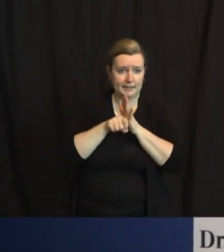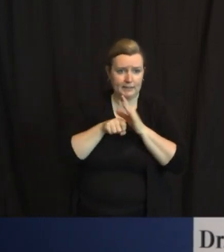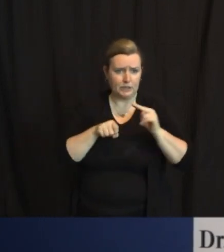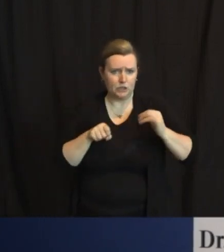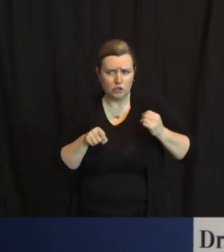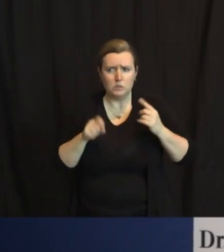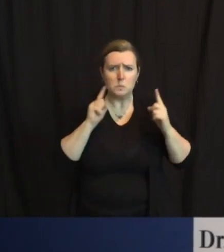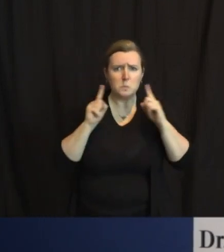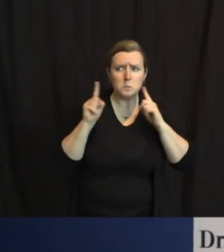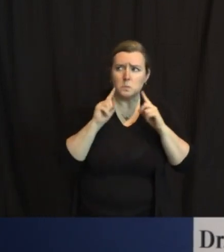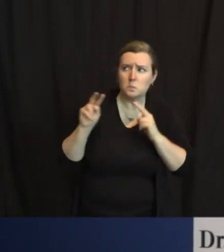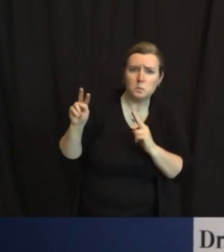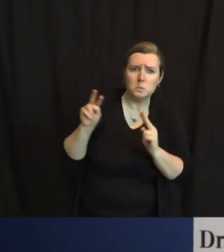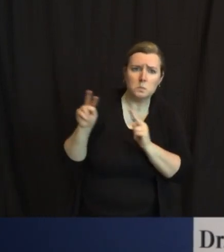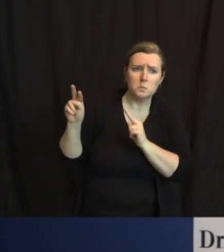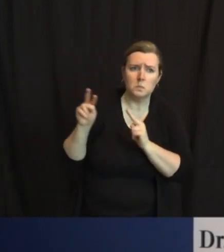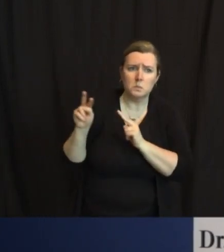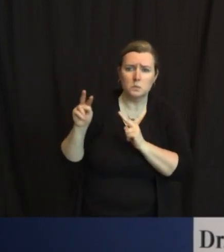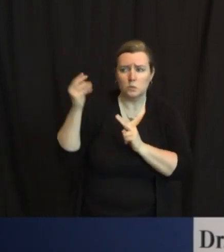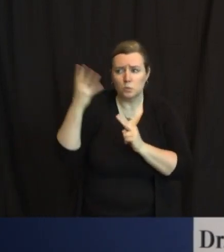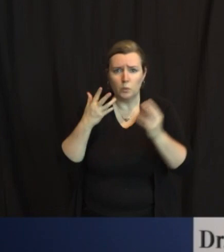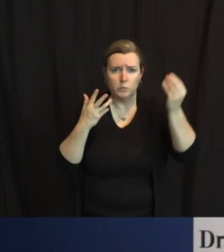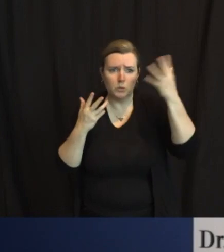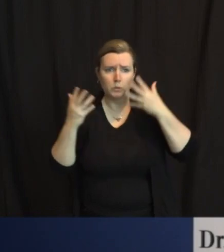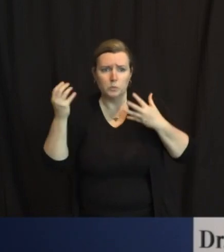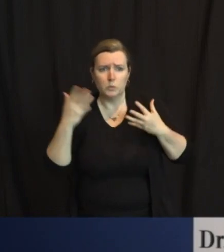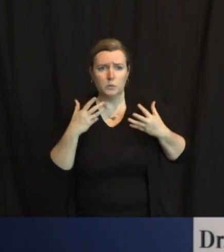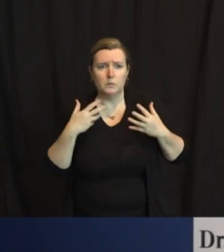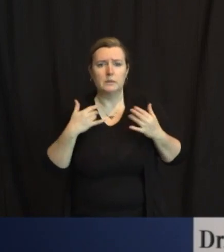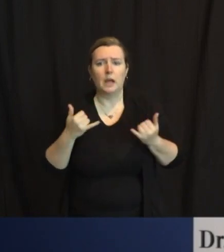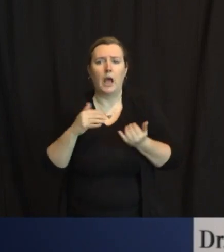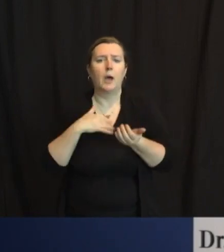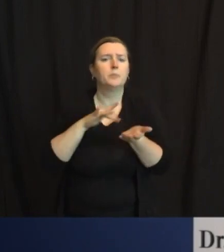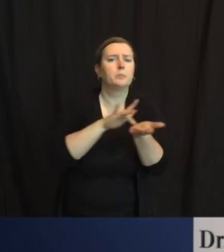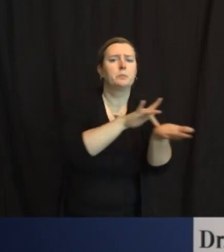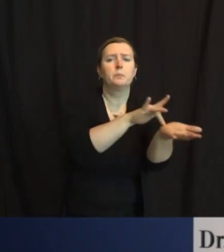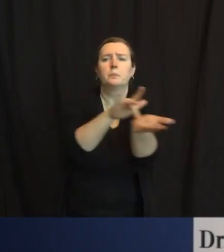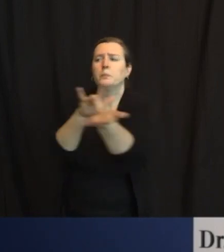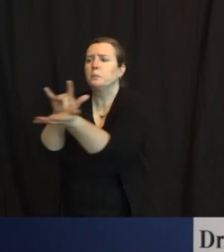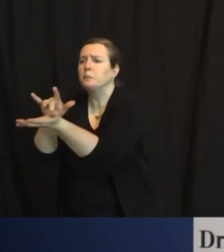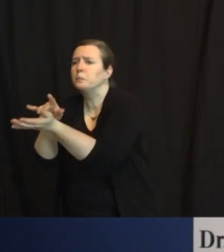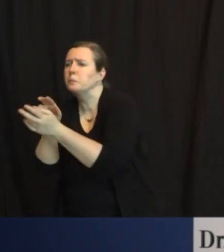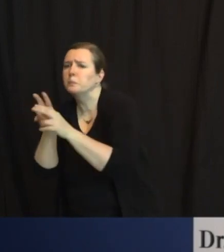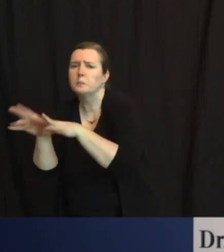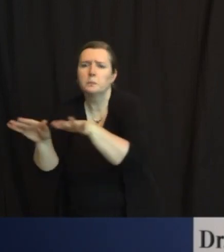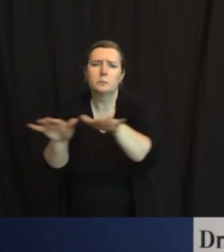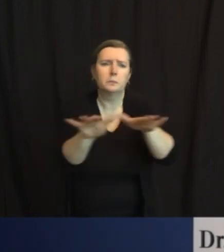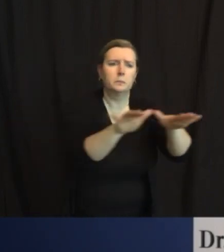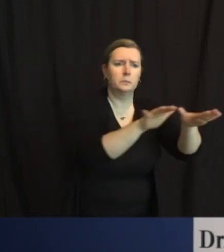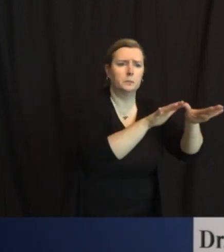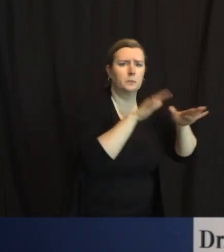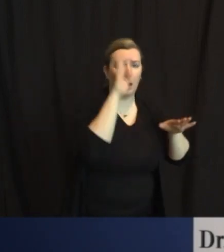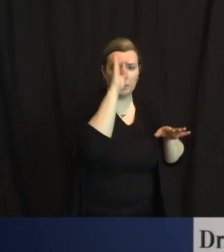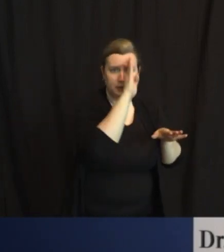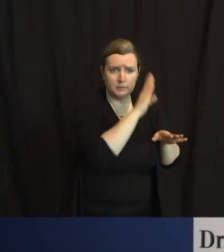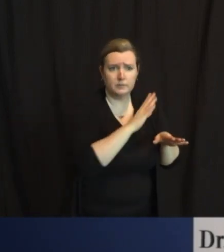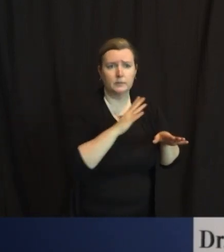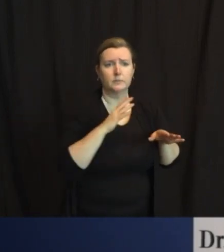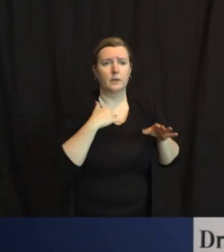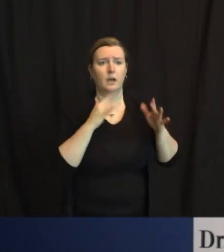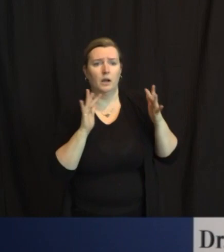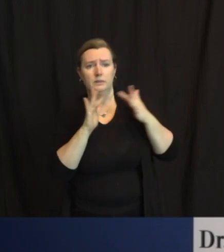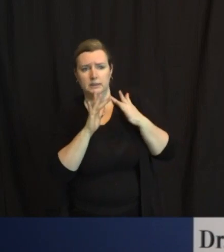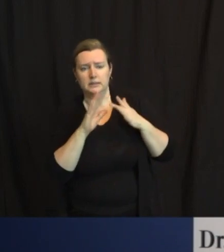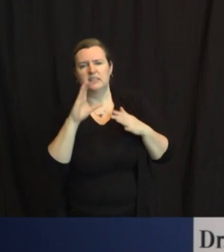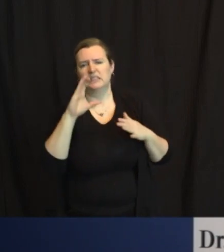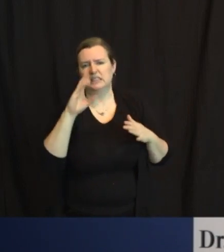reports as well. We're reaching out to our clinicians in New Jersey to get a better understanding about what's going on and to the CDC for additional guidance. But